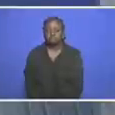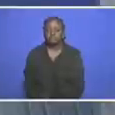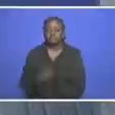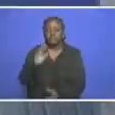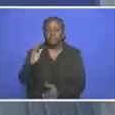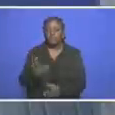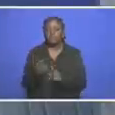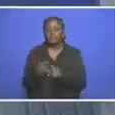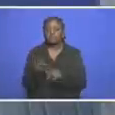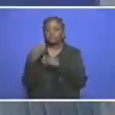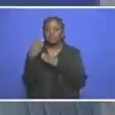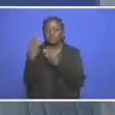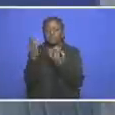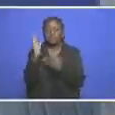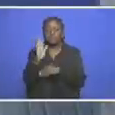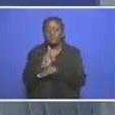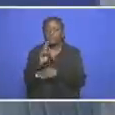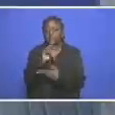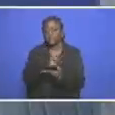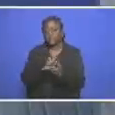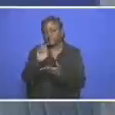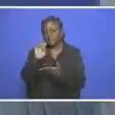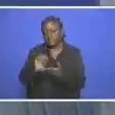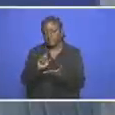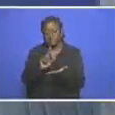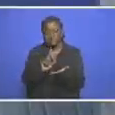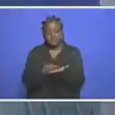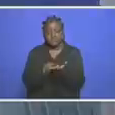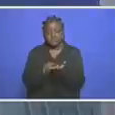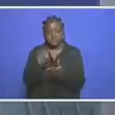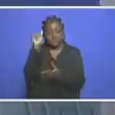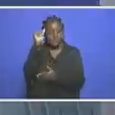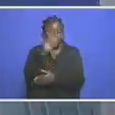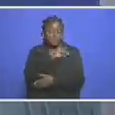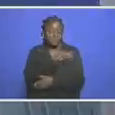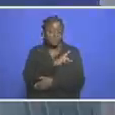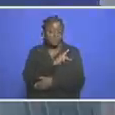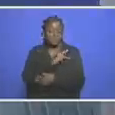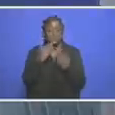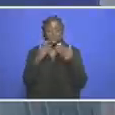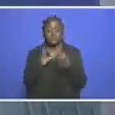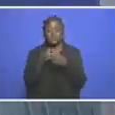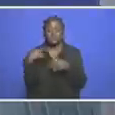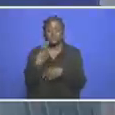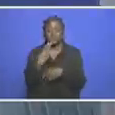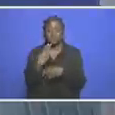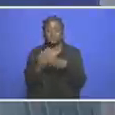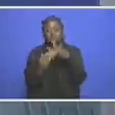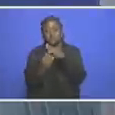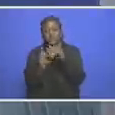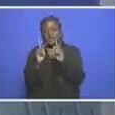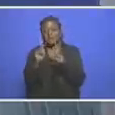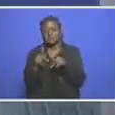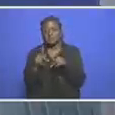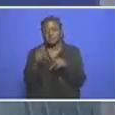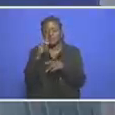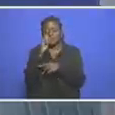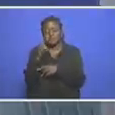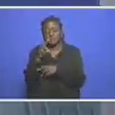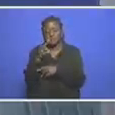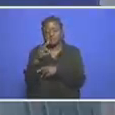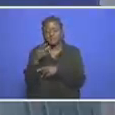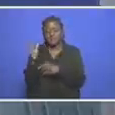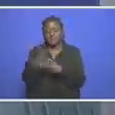Welcome to the Bahamas Tonight, the weekend edition. I'm Amajal Knowles. Thanks for joining us. Topping the news, the Prime Minister is back in the Capitol after delivering